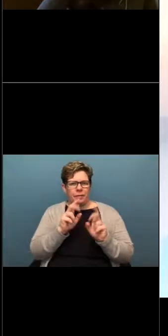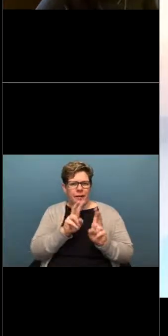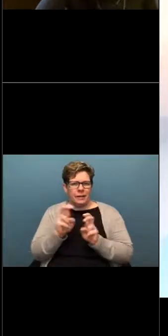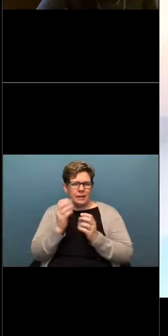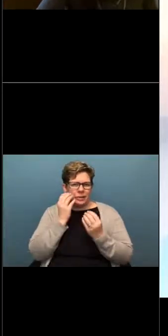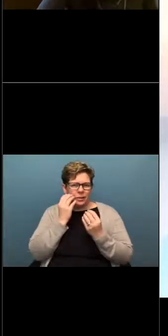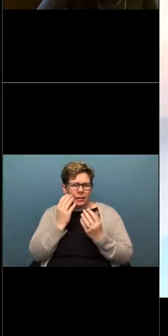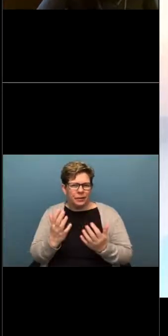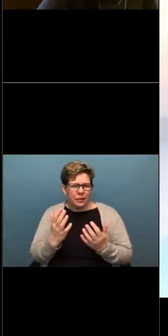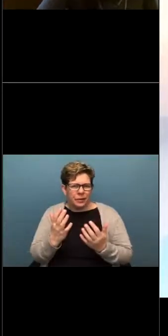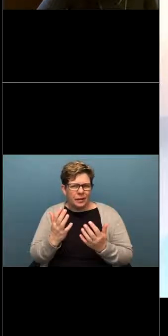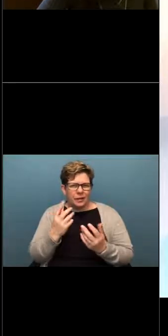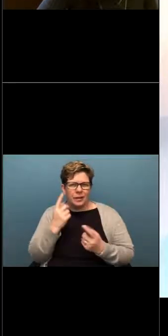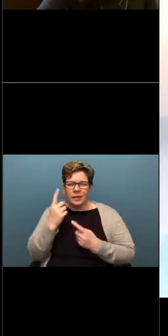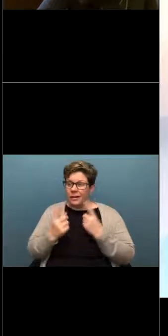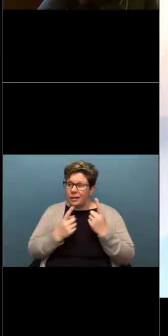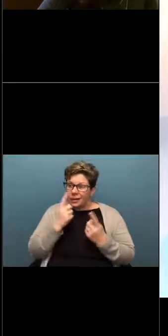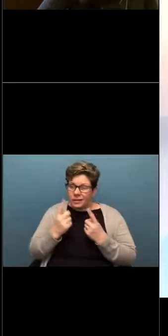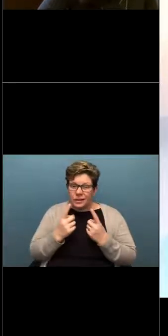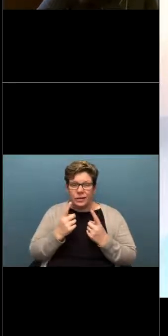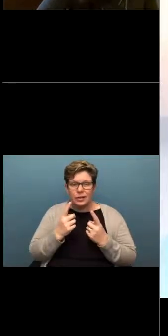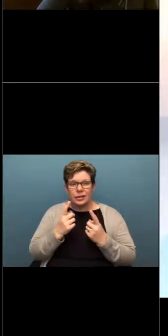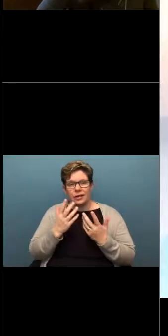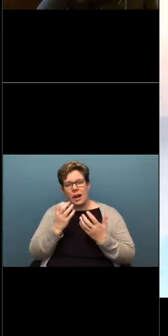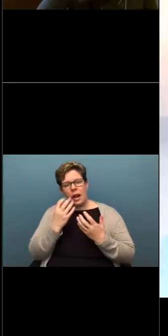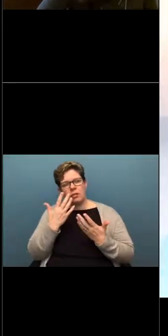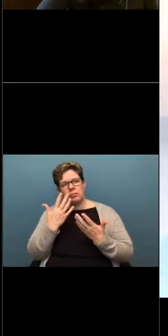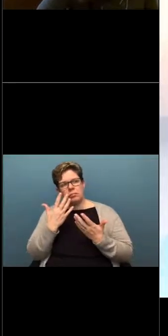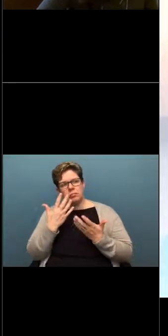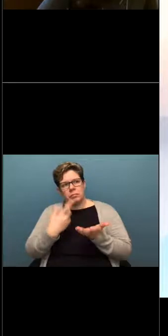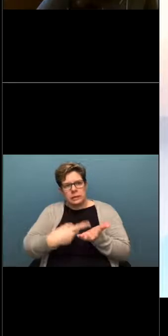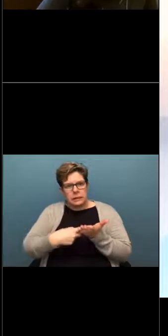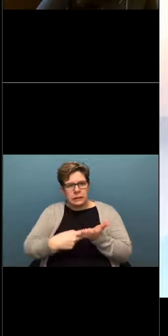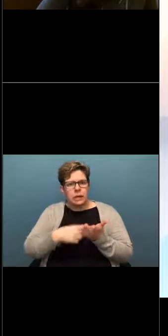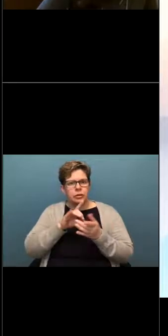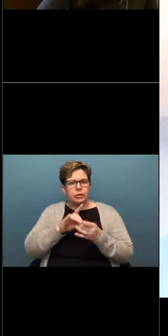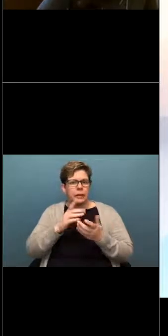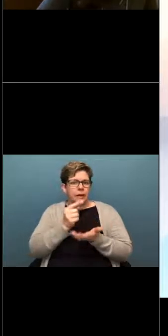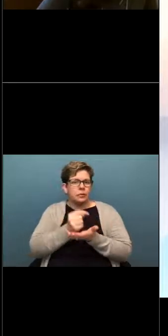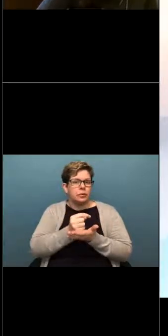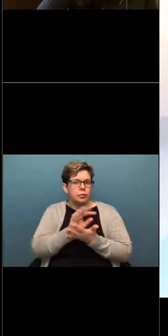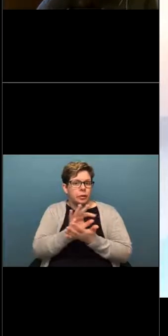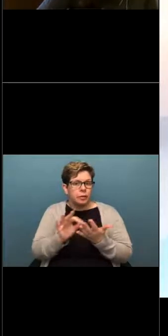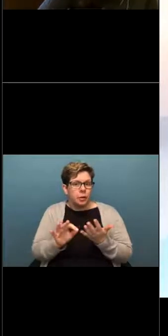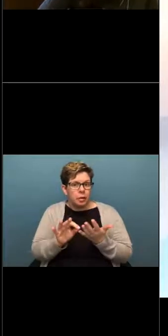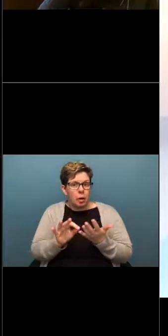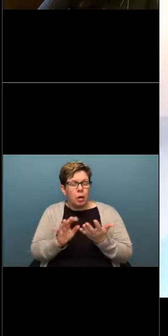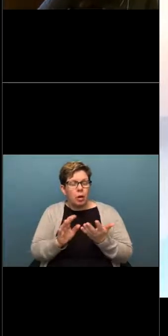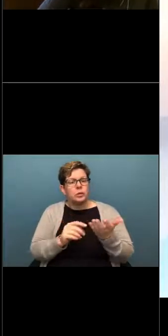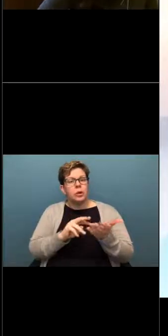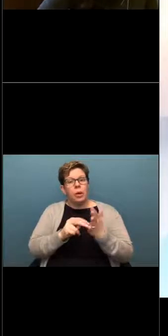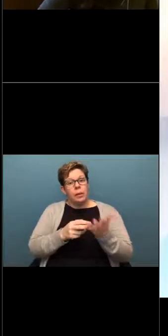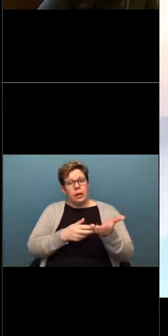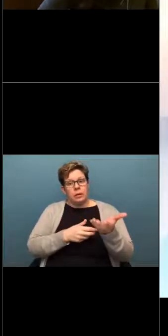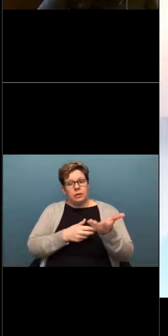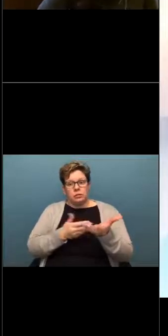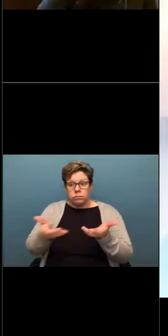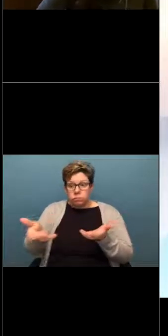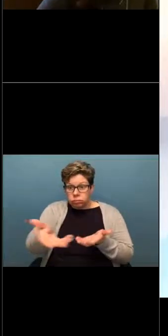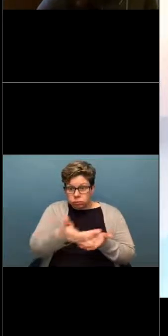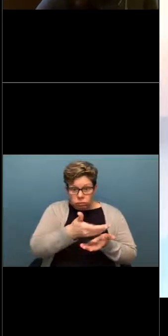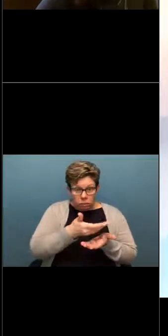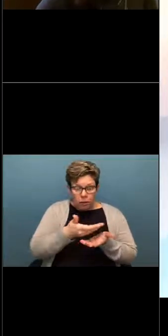information, considerations and discussions about treatment options, ultimately resulting in informed collaborative